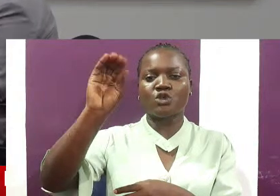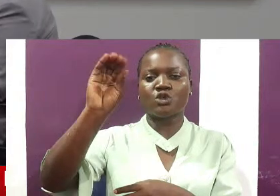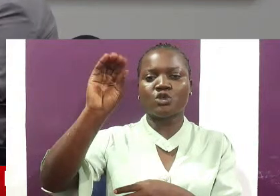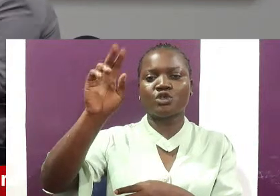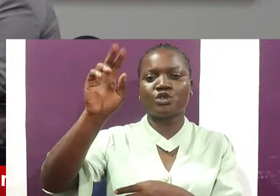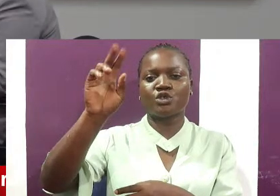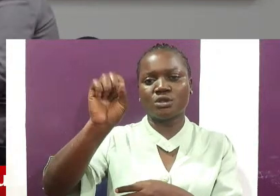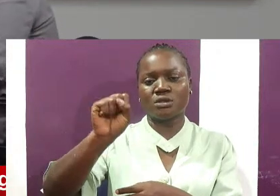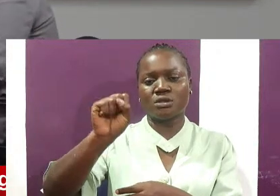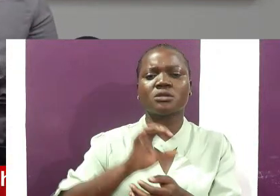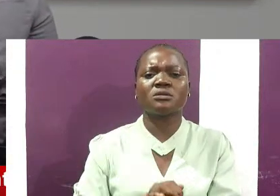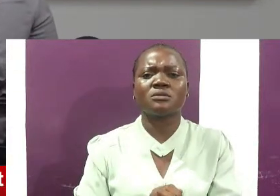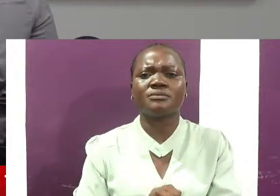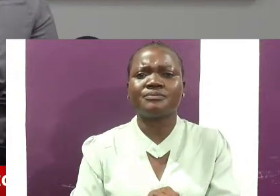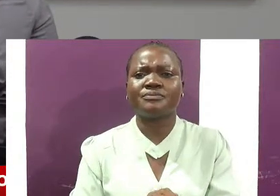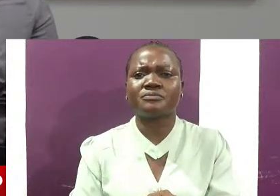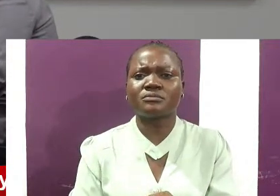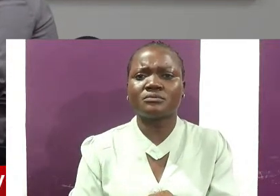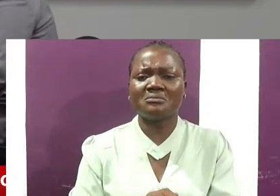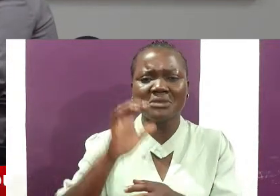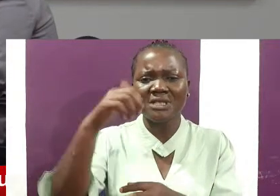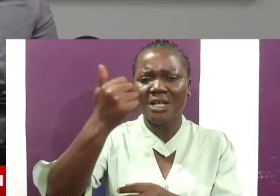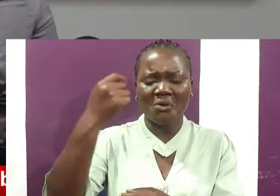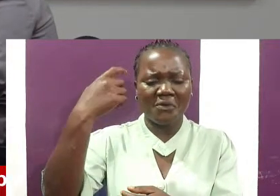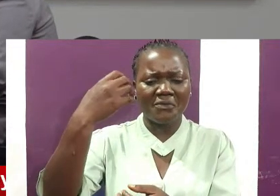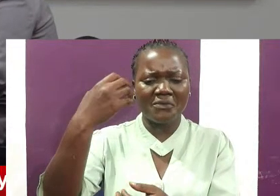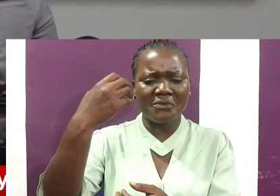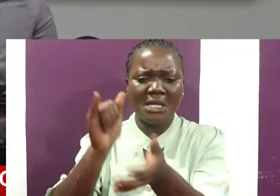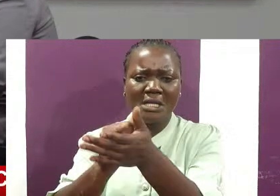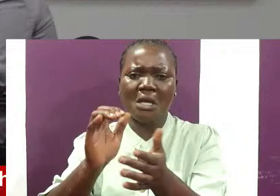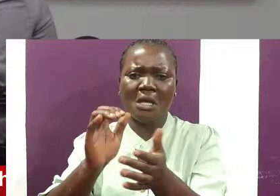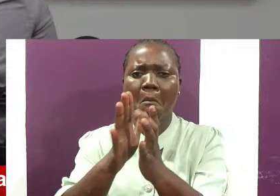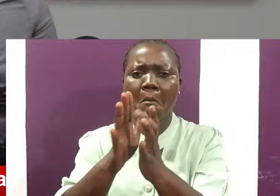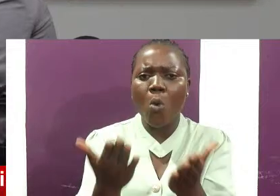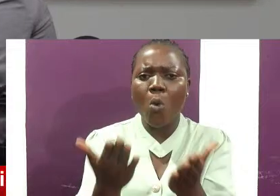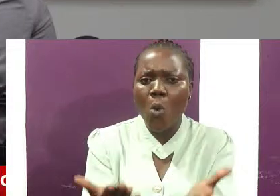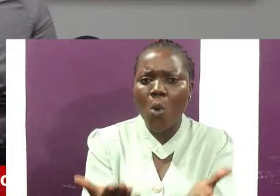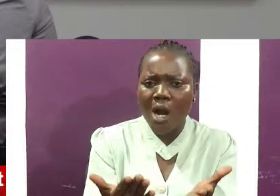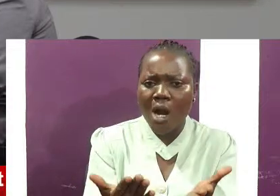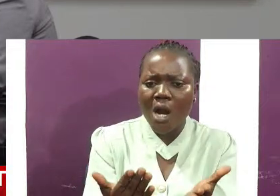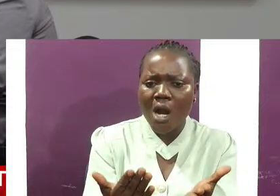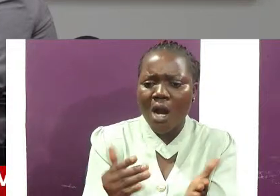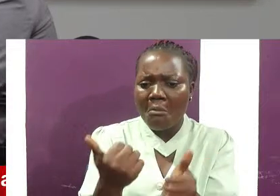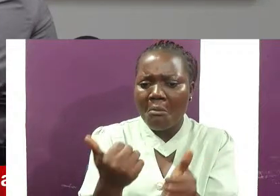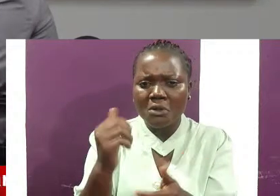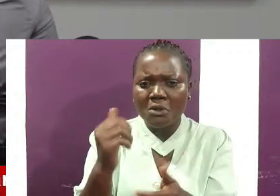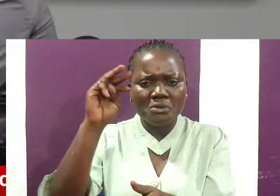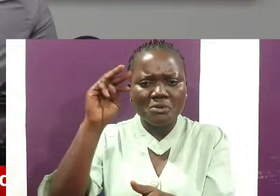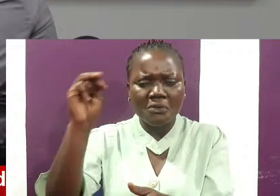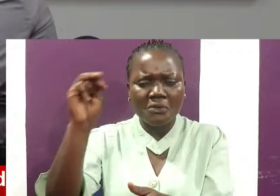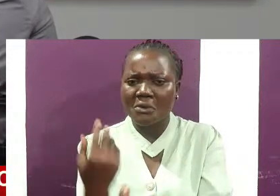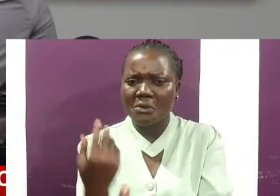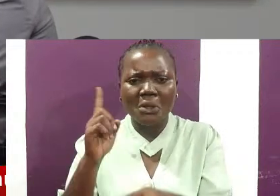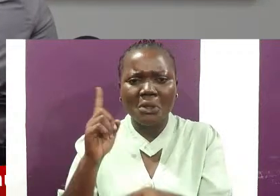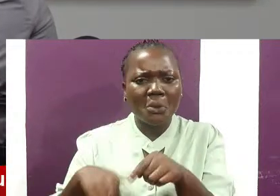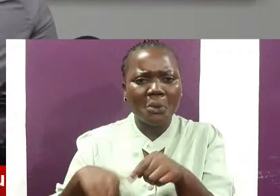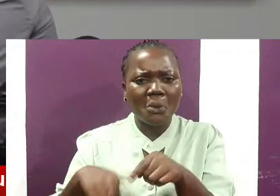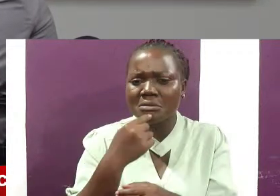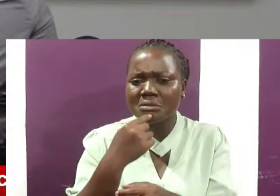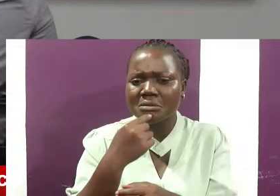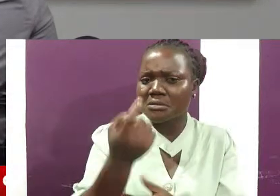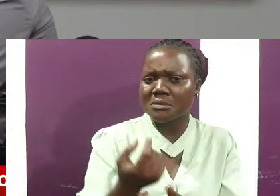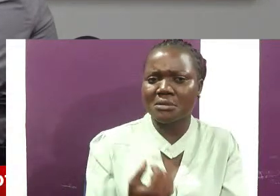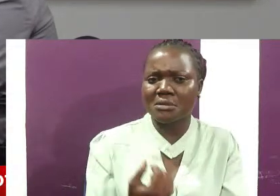Bible. Sure. And when you pick any of these books, mm-hmm. there's one thing you're going to see right from the beginning, or maybe right in the first five